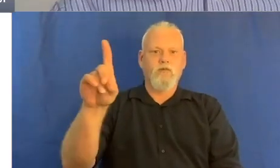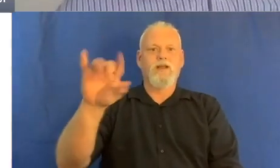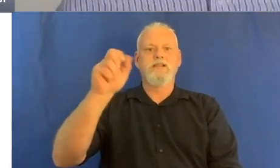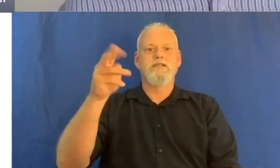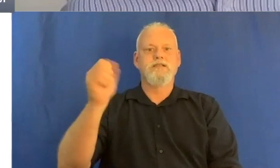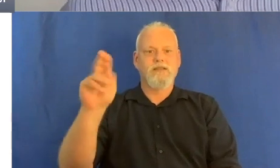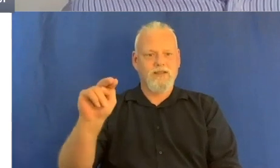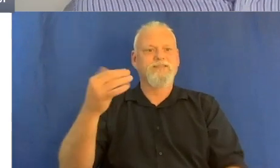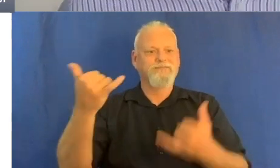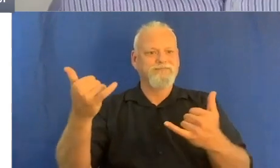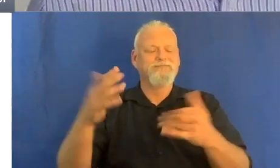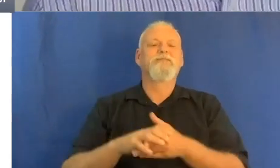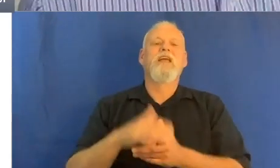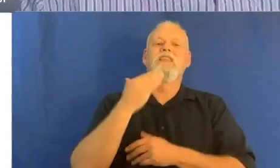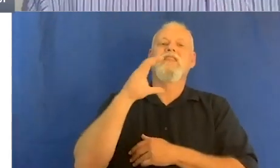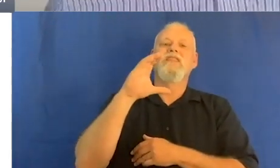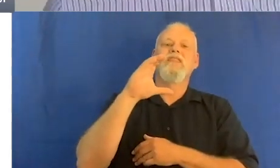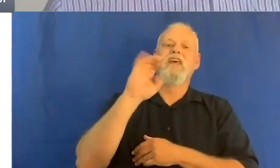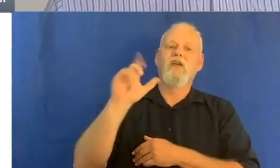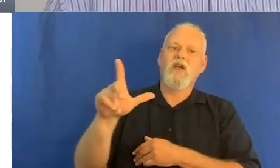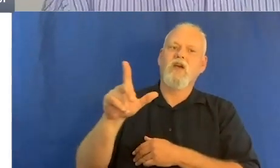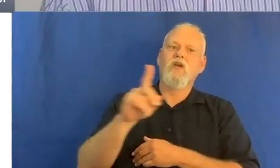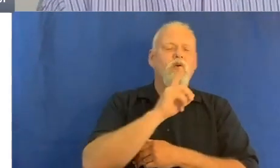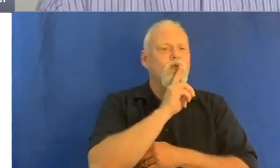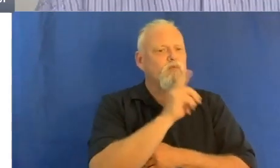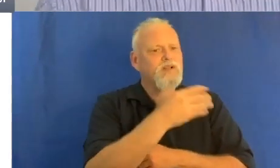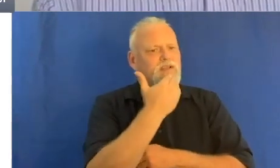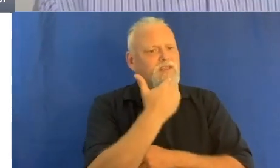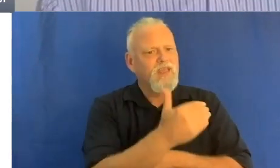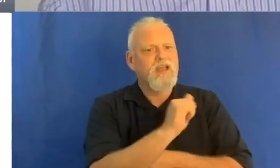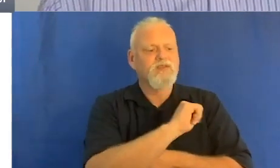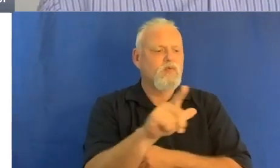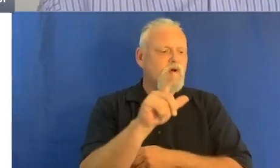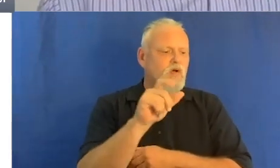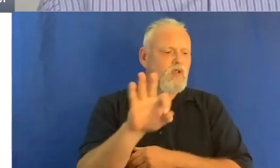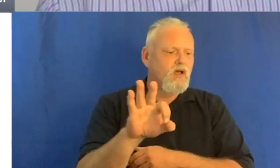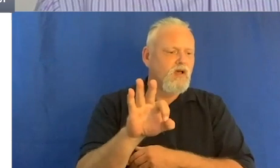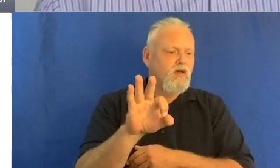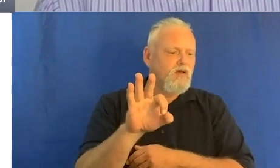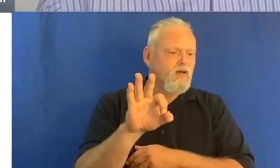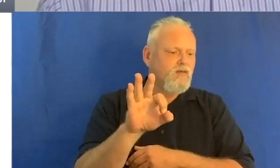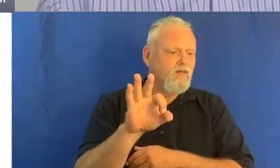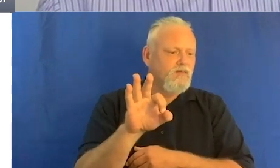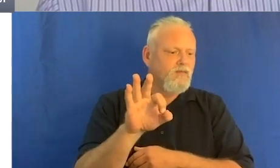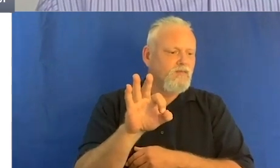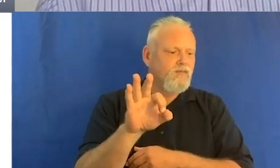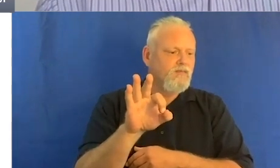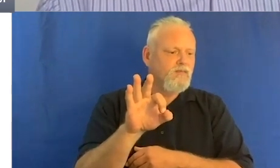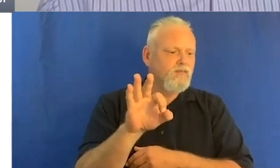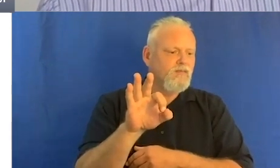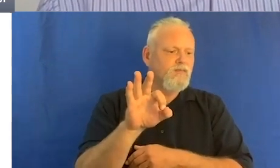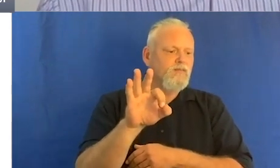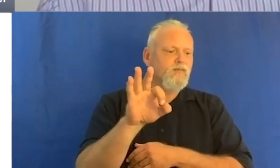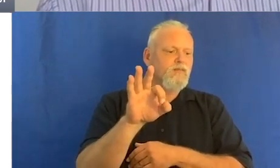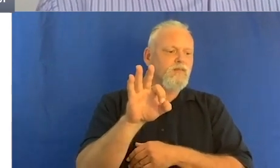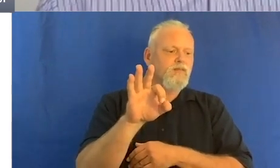Thank you, Carl, and really thanks to all of the organizers and the